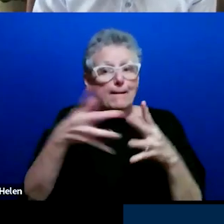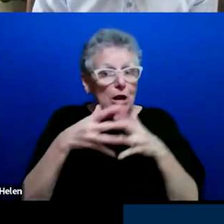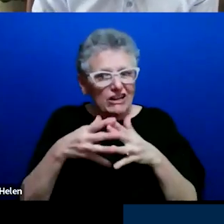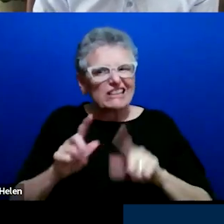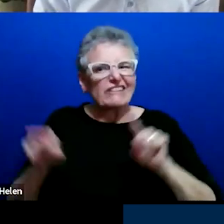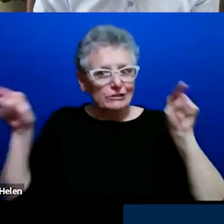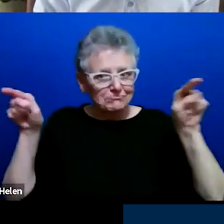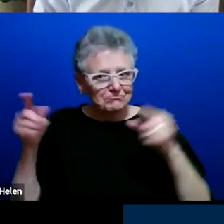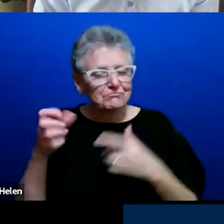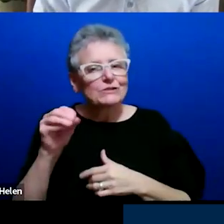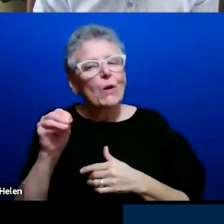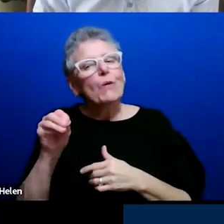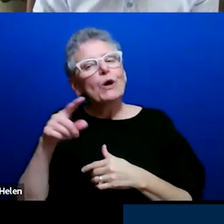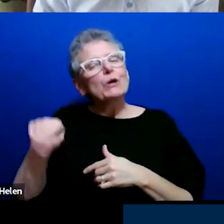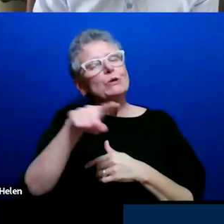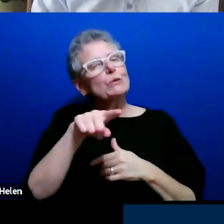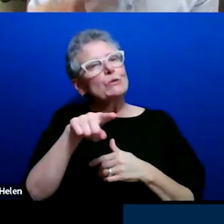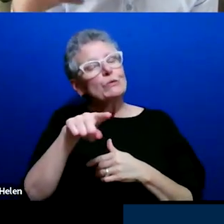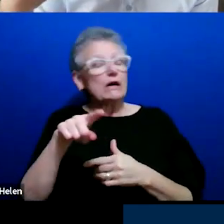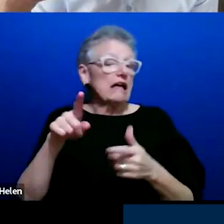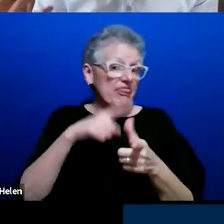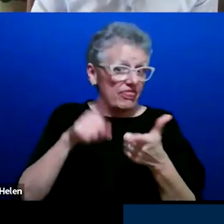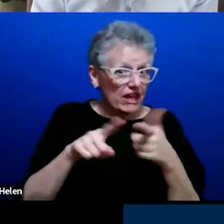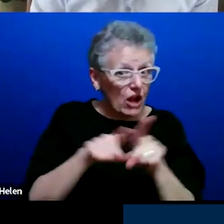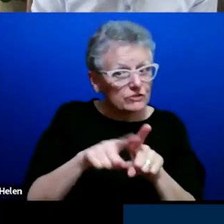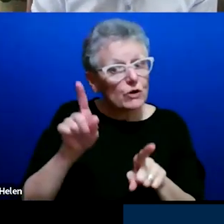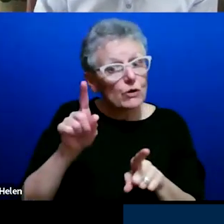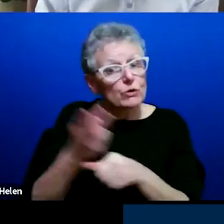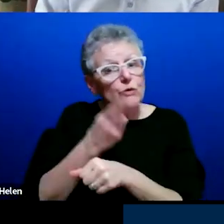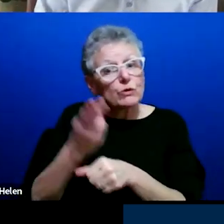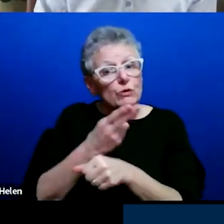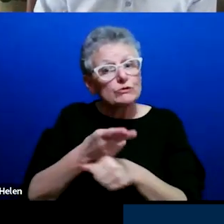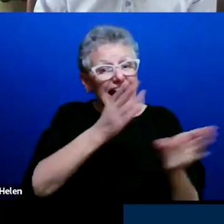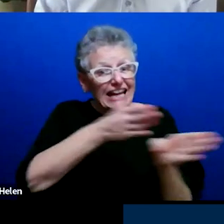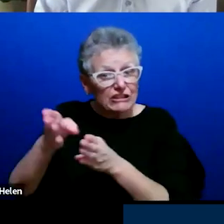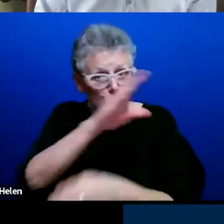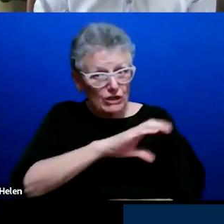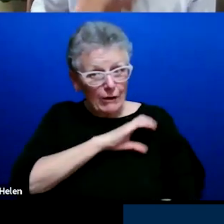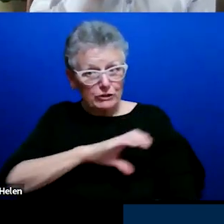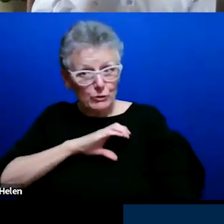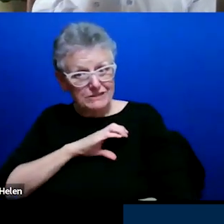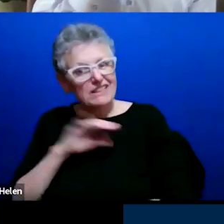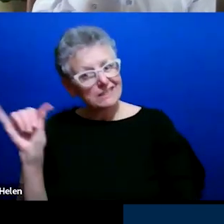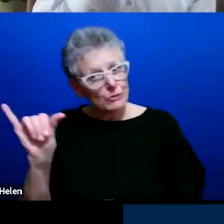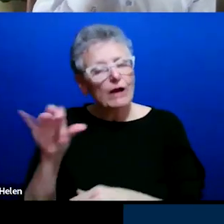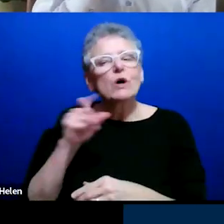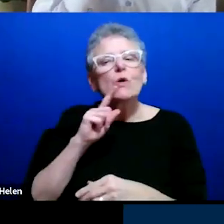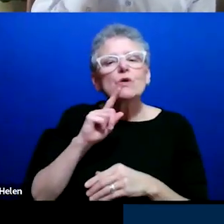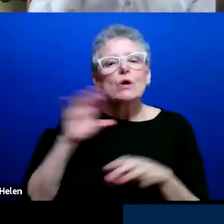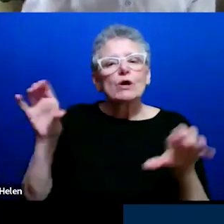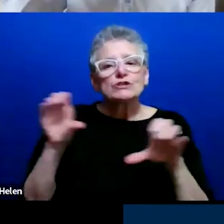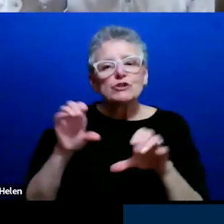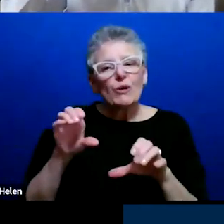America. And then you also use, individual characteristics. So you're doing